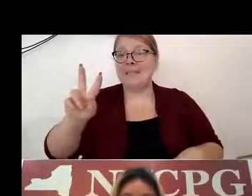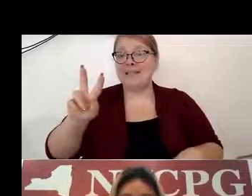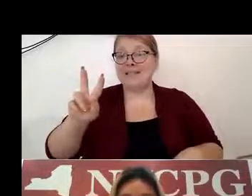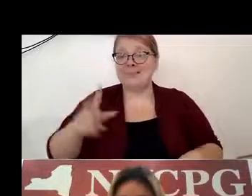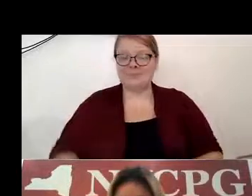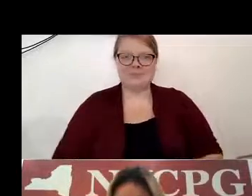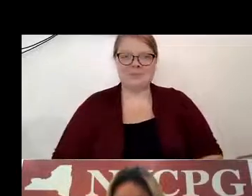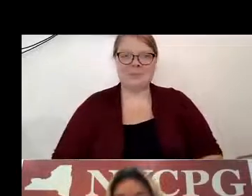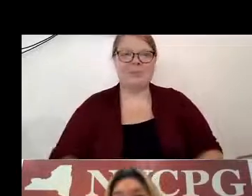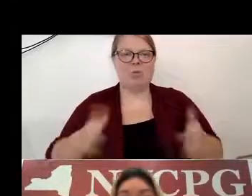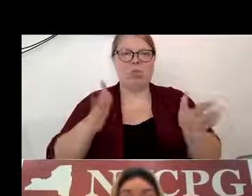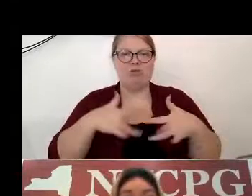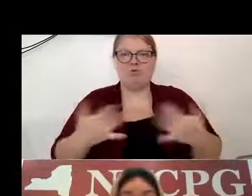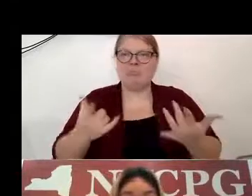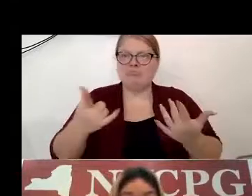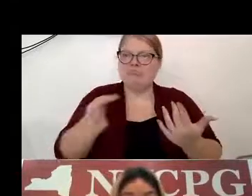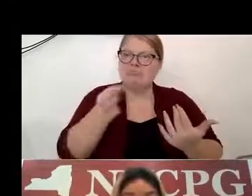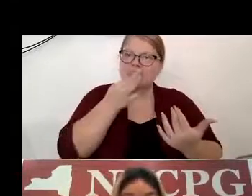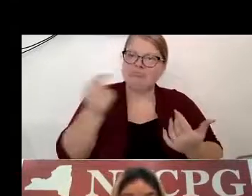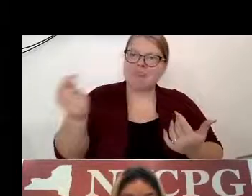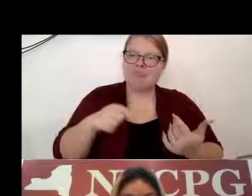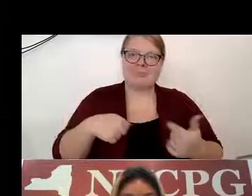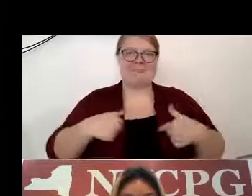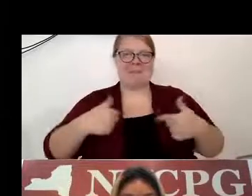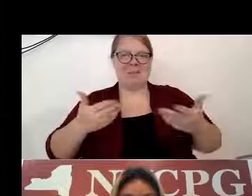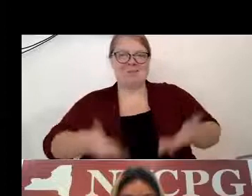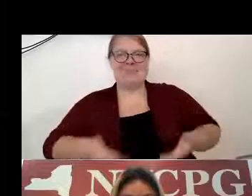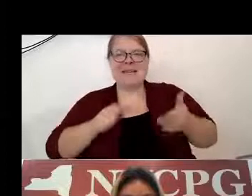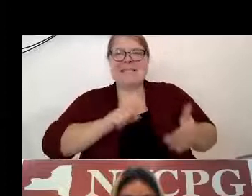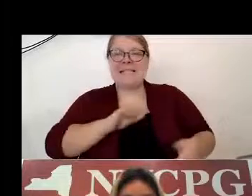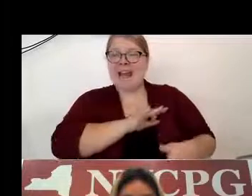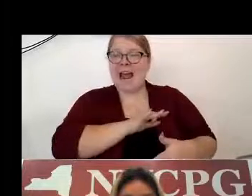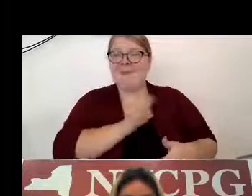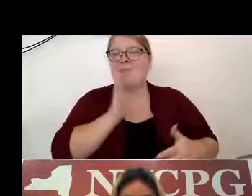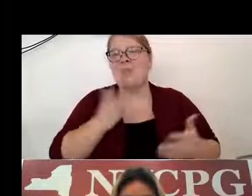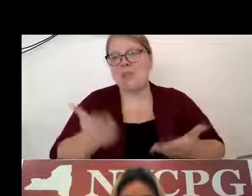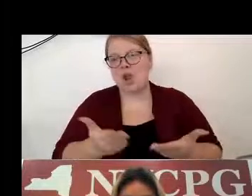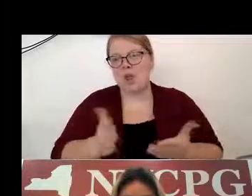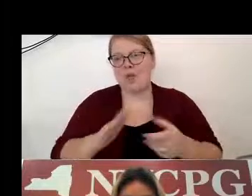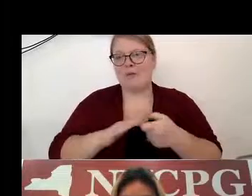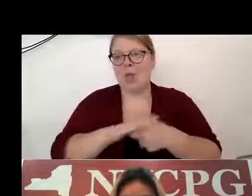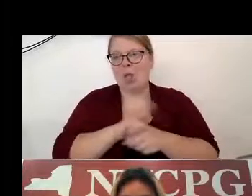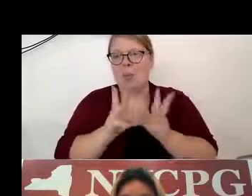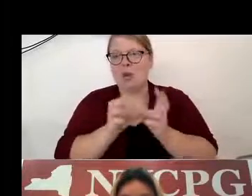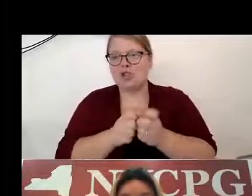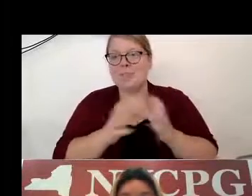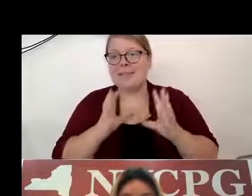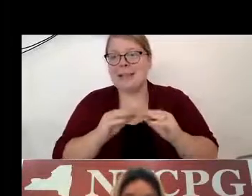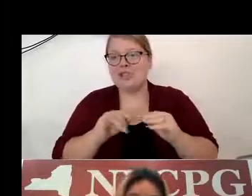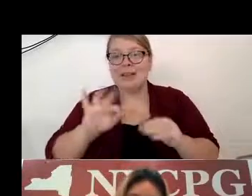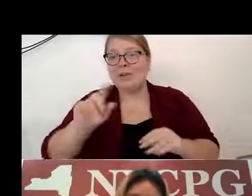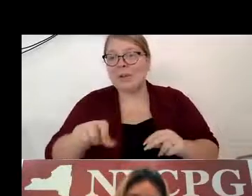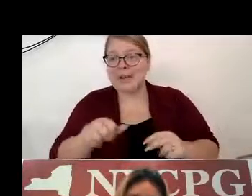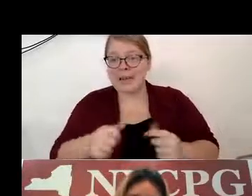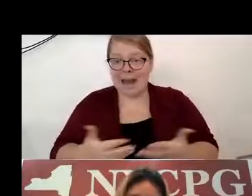have his expertise. I am a staff person, so I'll be here for the entire workshop session. If you need anything, please